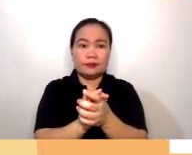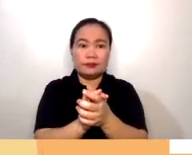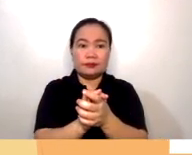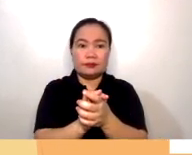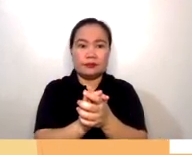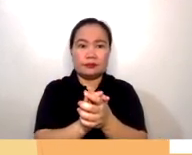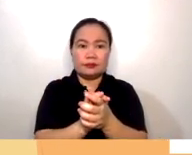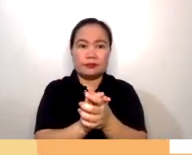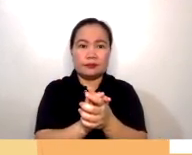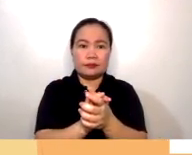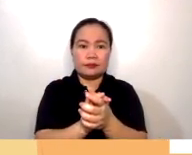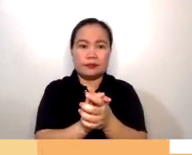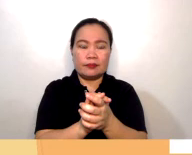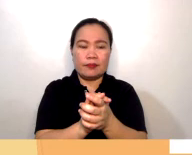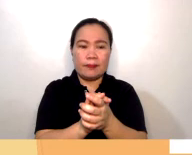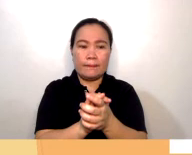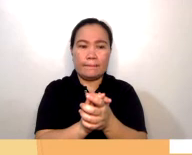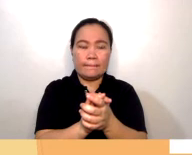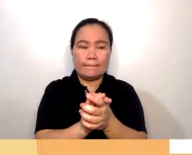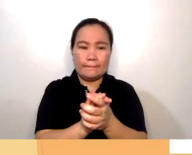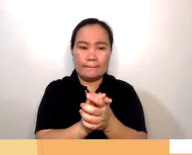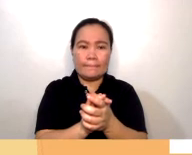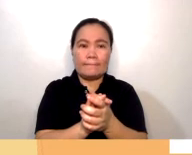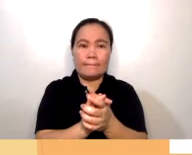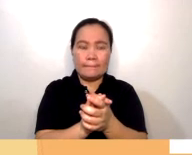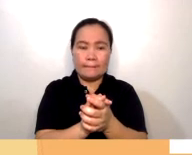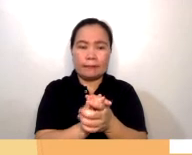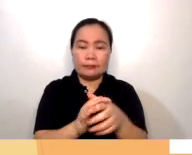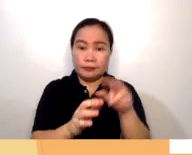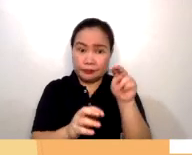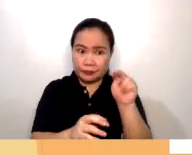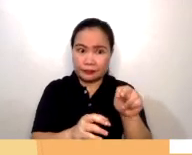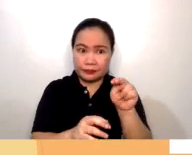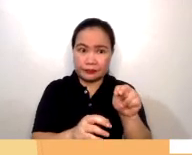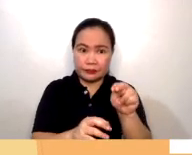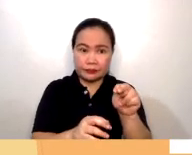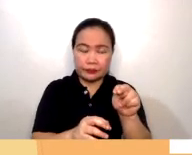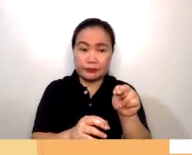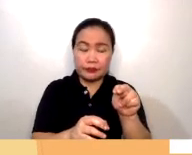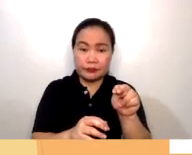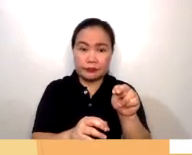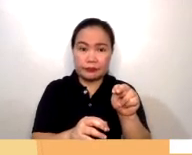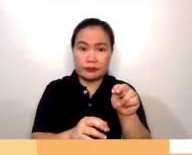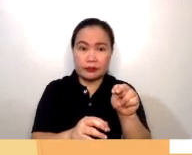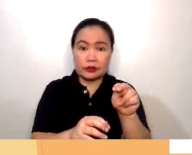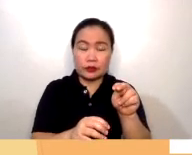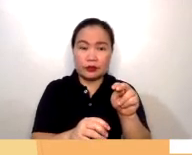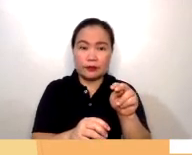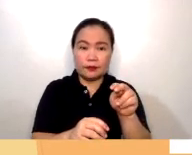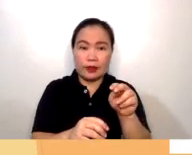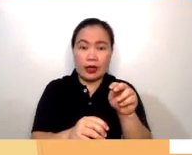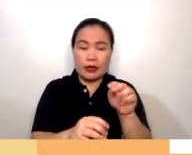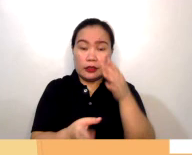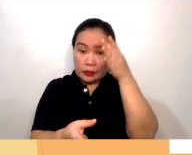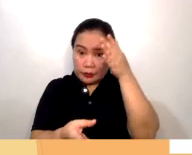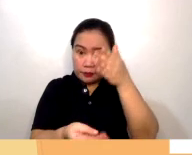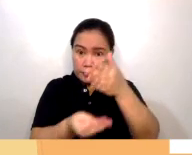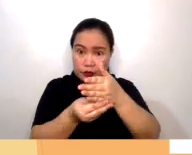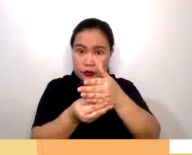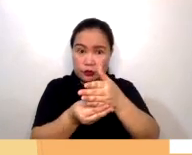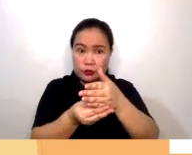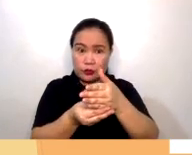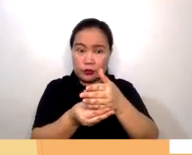ng variable x dito sa unahan ng ating y. So, use again the addition property